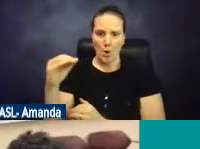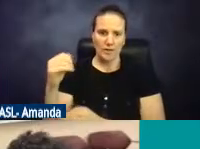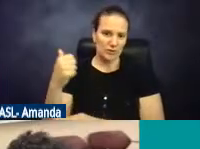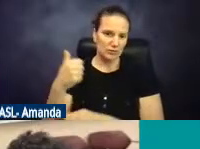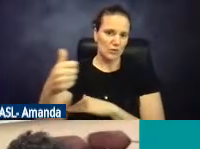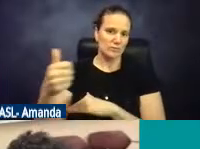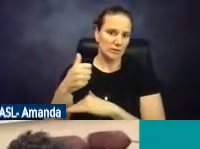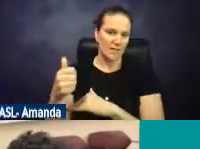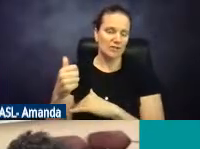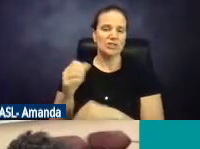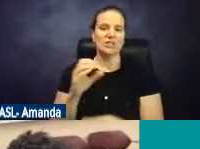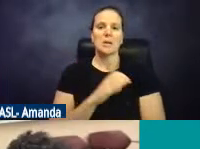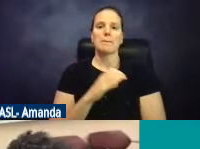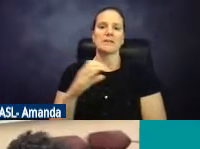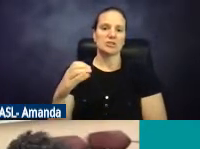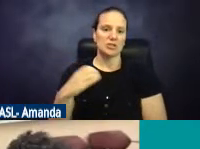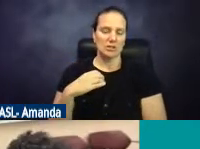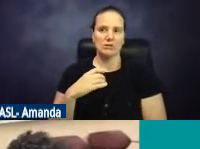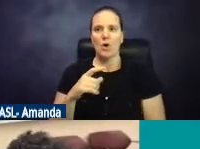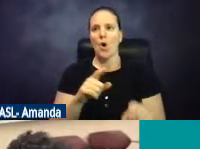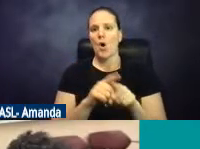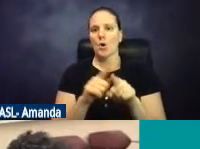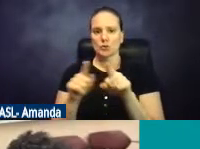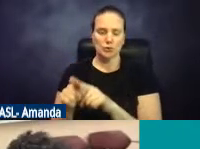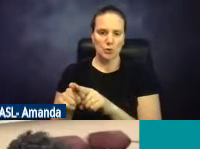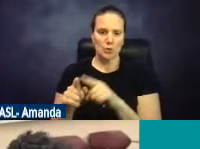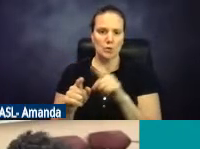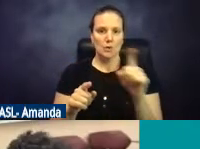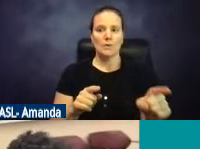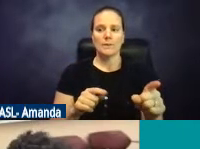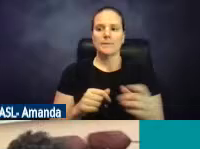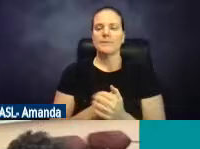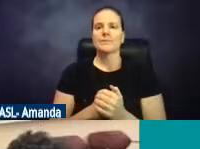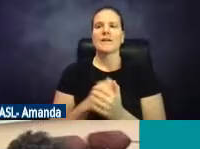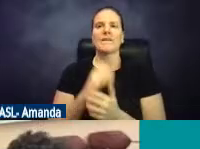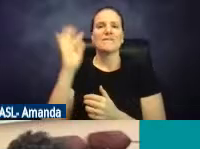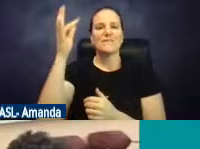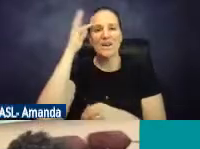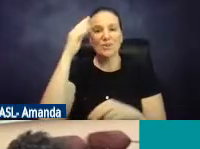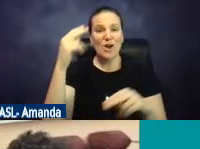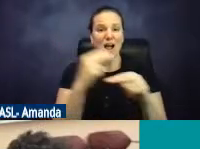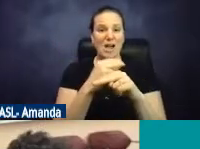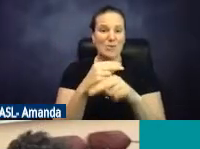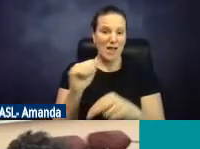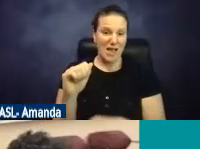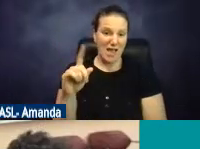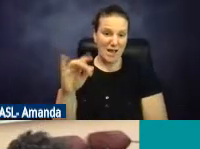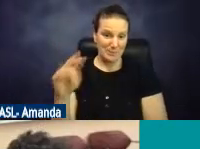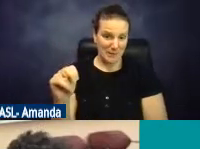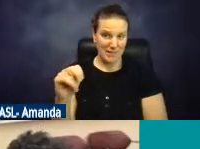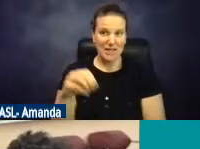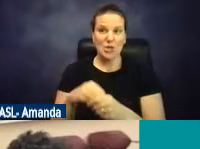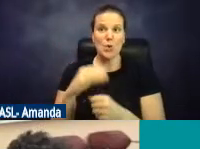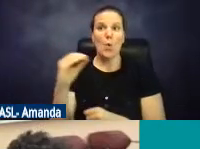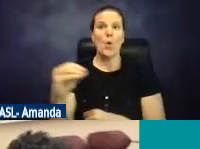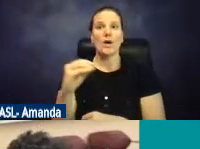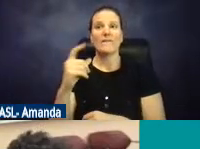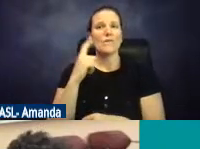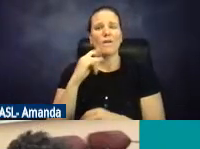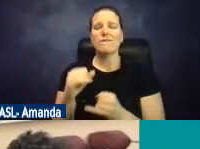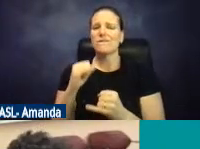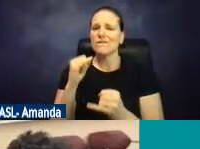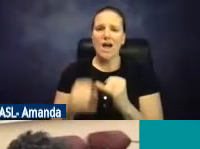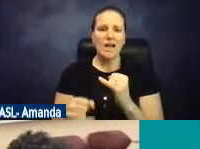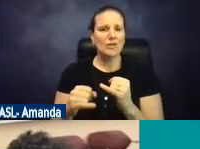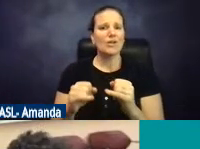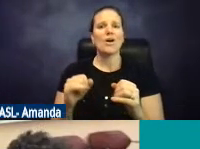Transportation Commission as well as the Federal Highway Administration in Oregon to get the final approvals for the